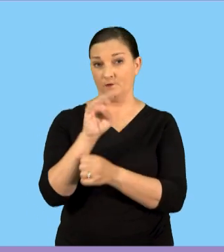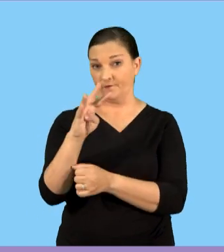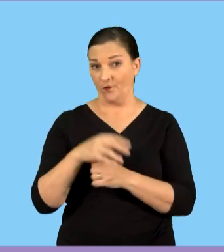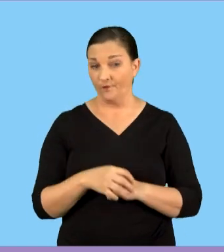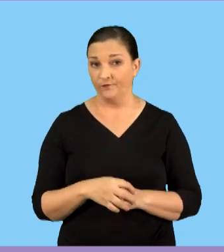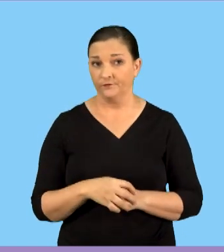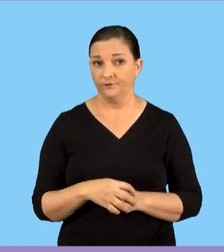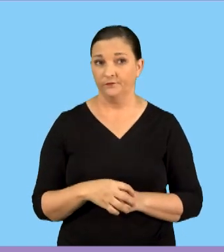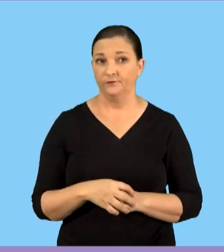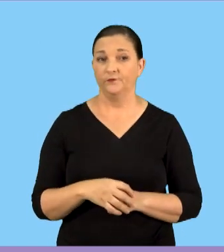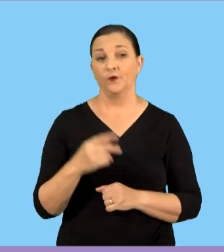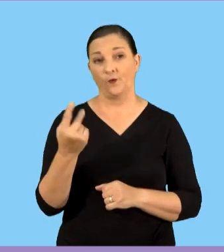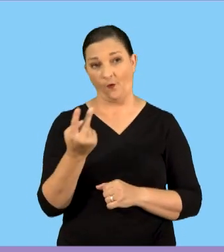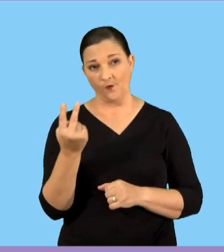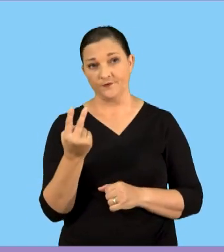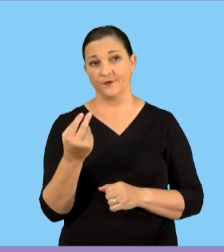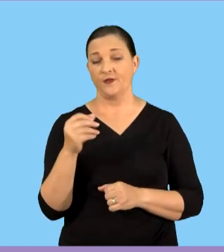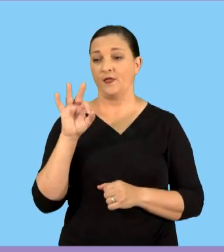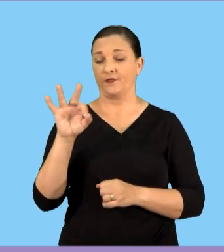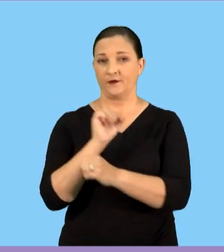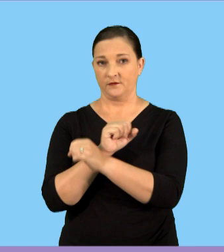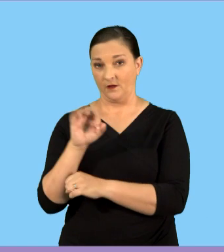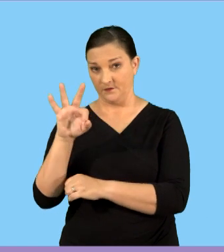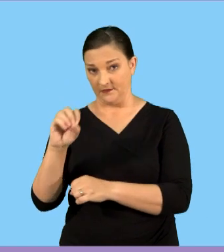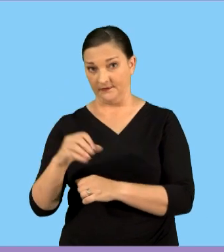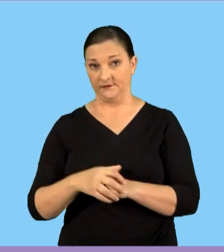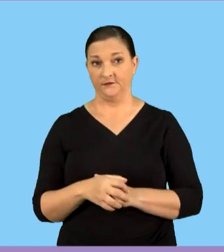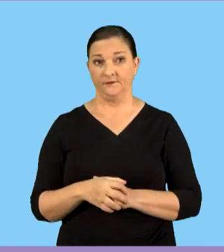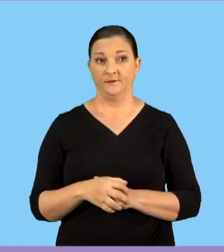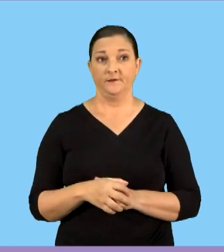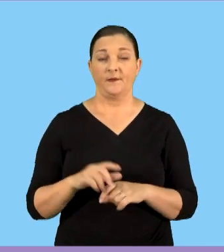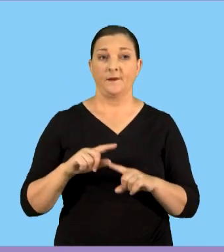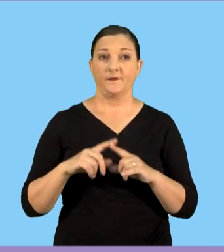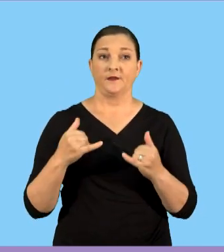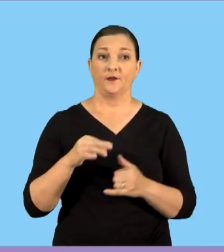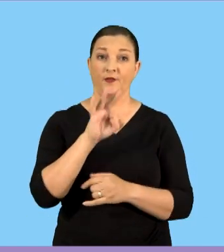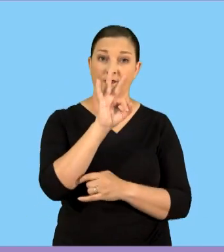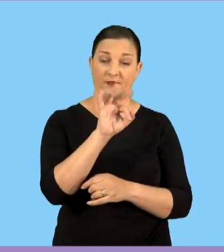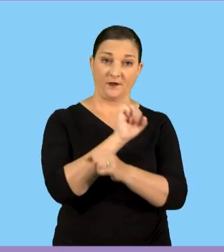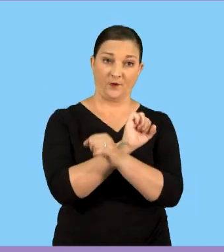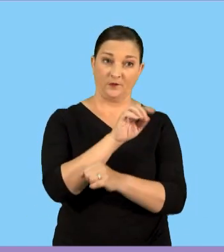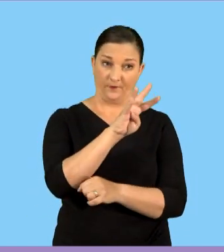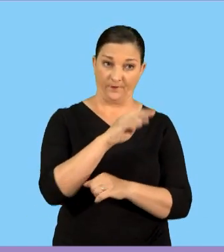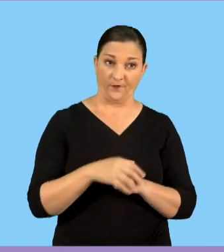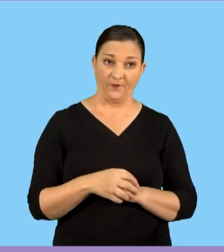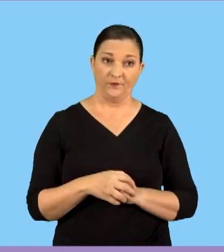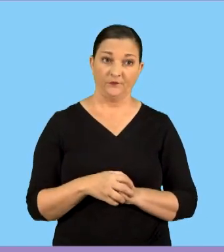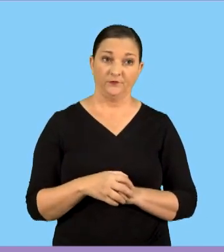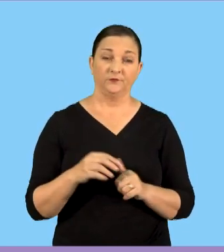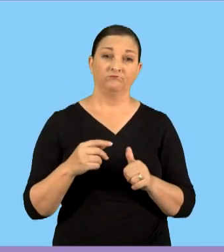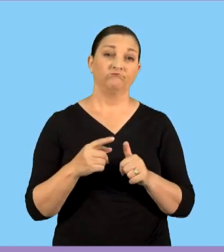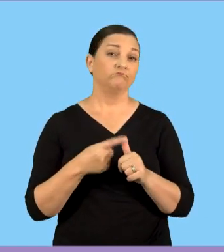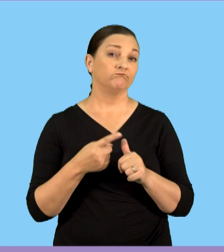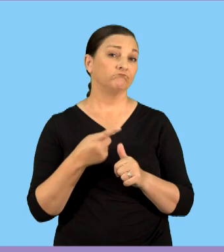would have the 3 multiplied by 4 and also 3 multiplied by 30. Now 3 multiplied